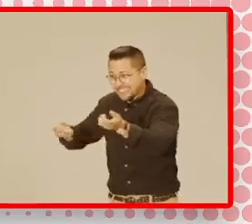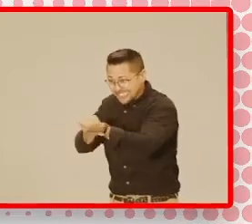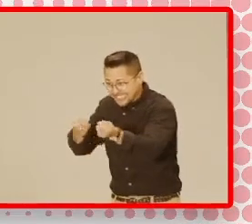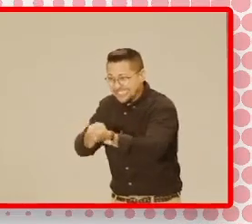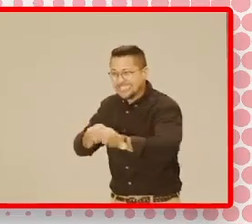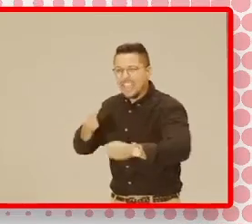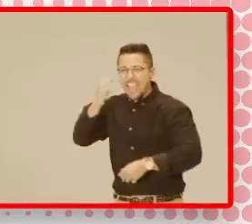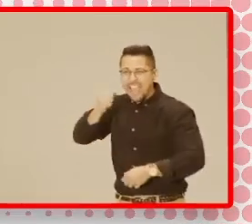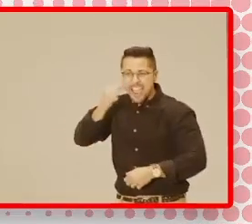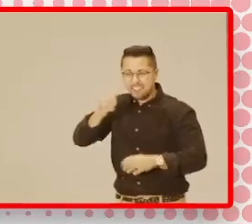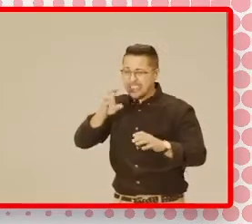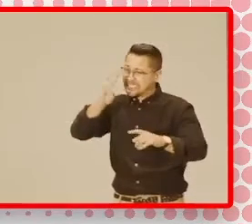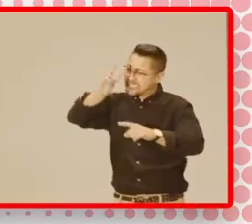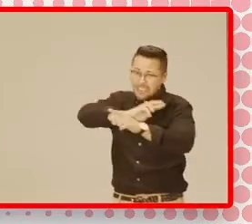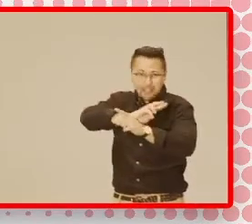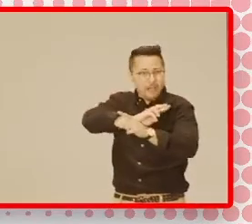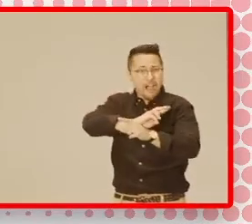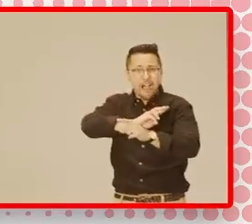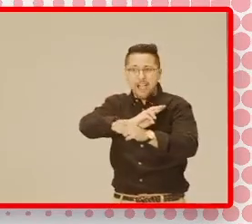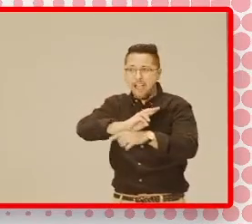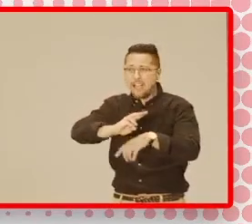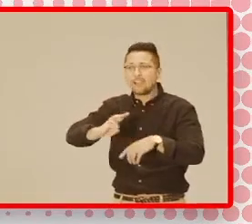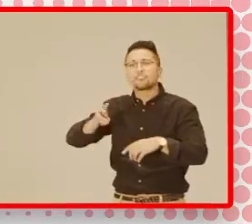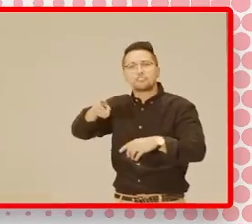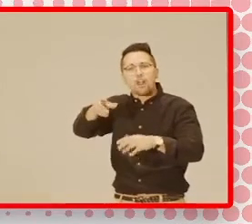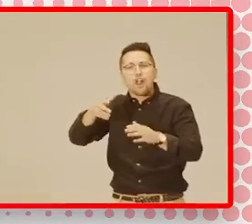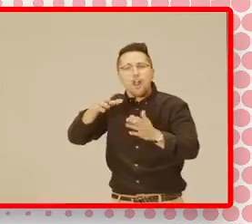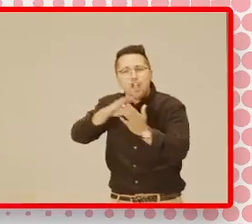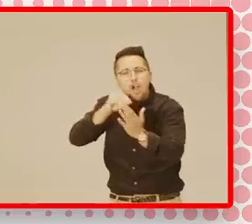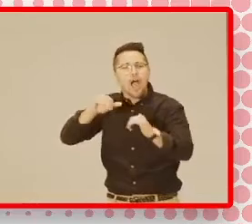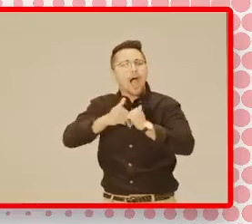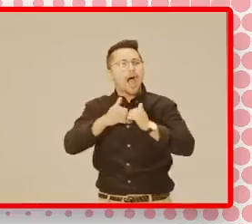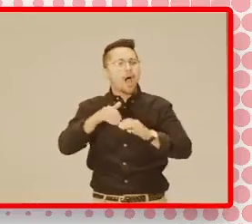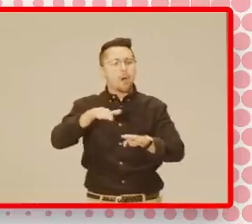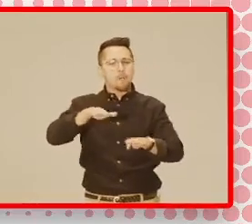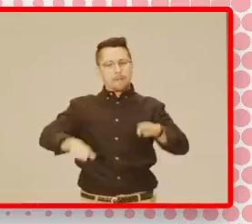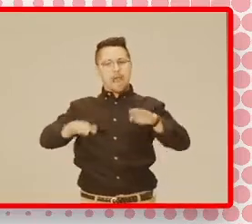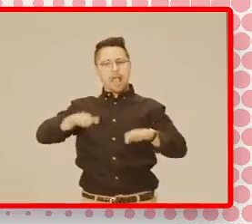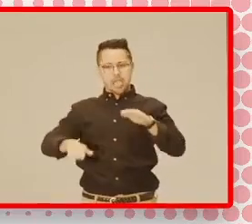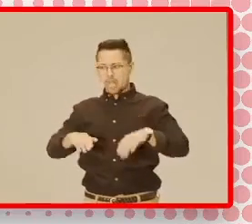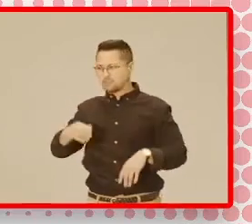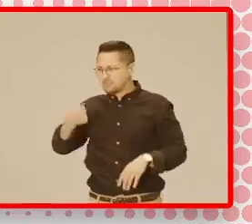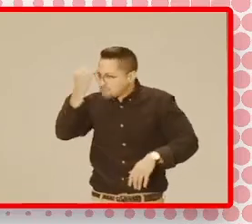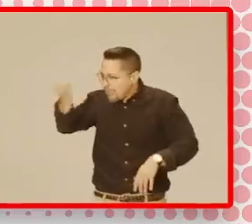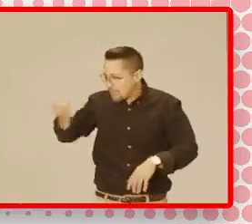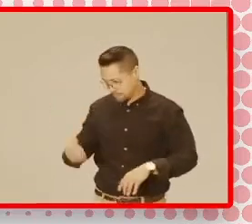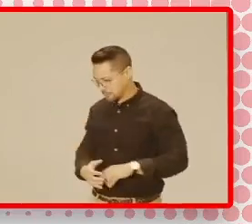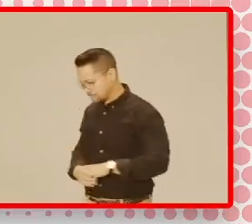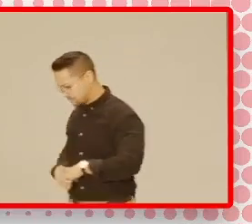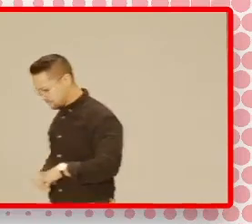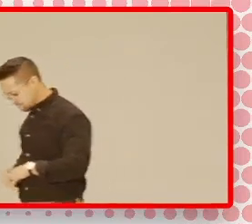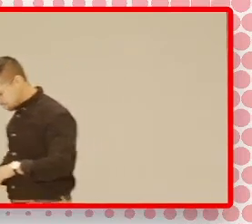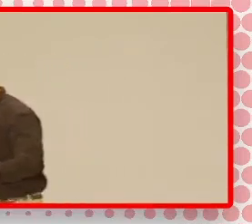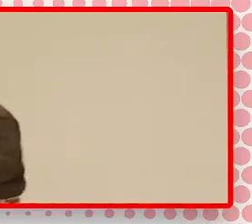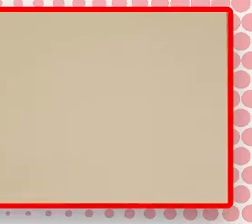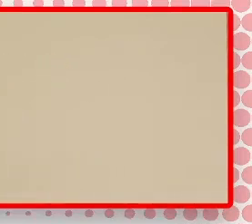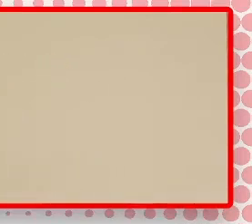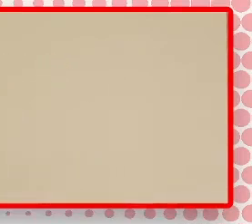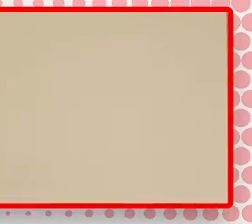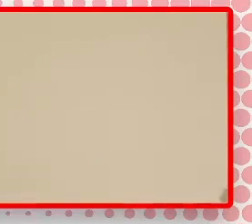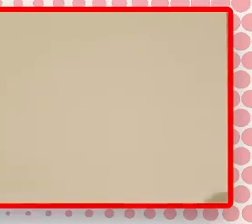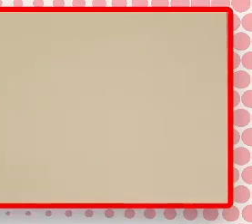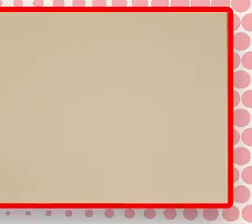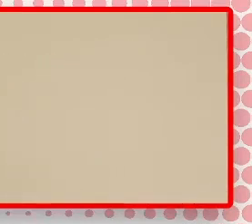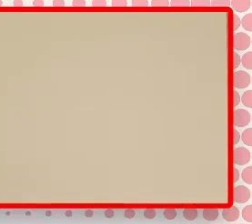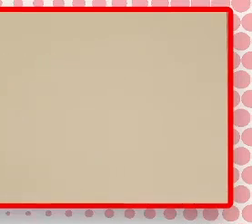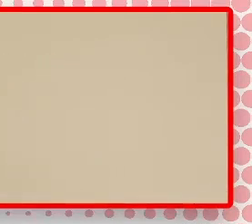day out, just to learn how to balance on a bike. Imagine that. Just to learn how to balance a bike. And now